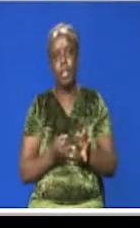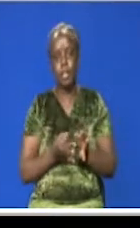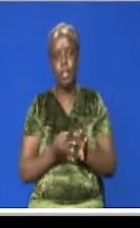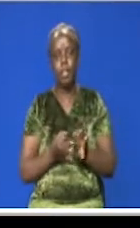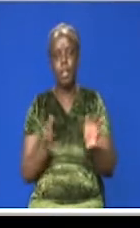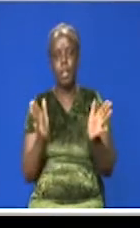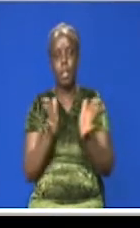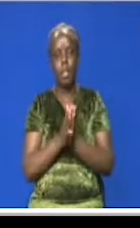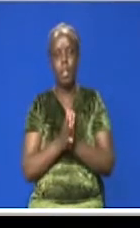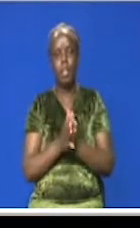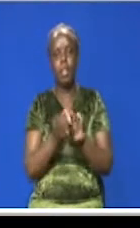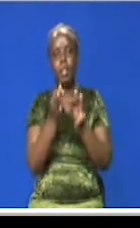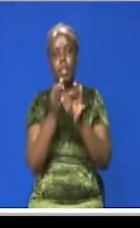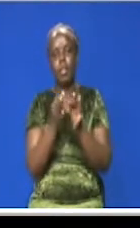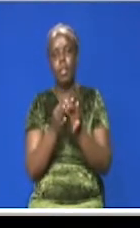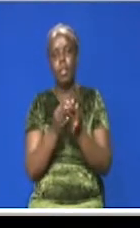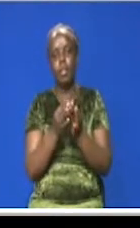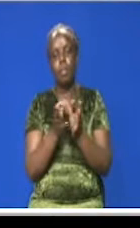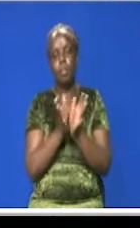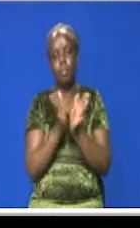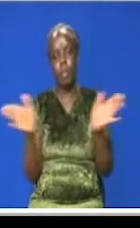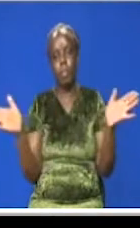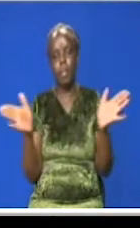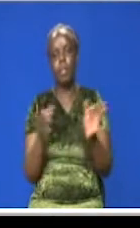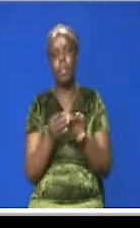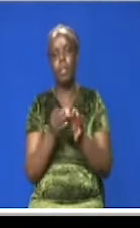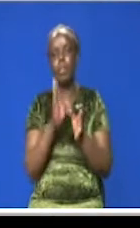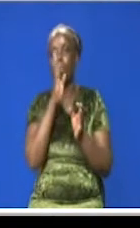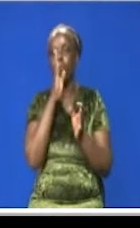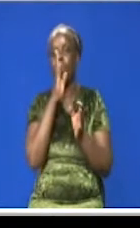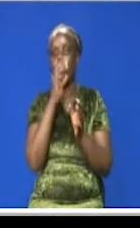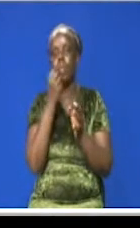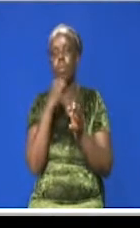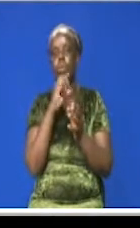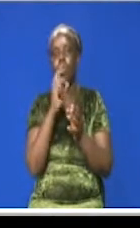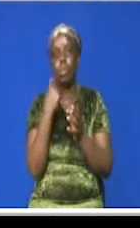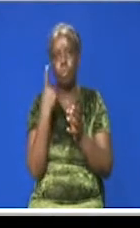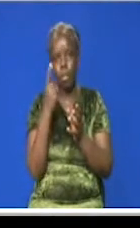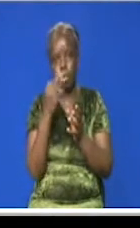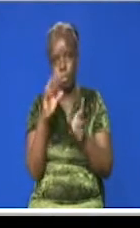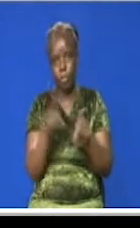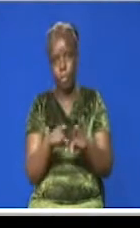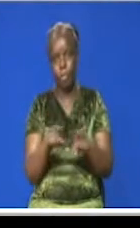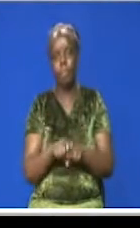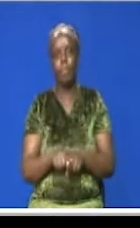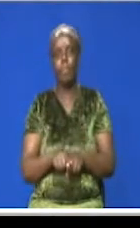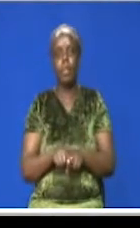and public debt was one of them. And today we want to look at public